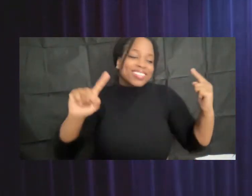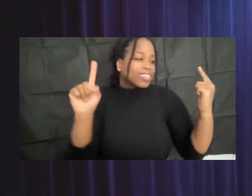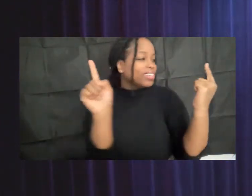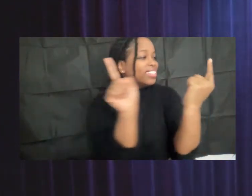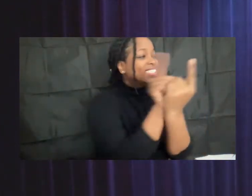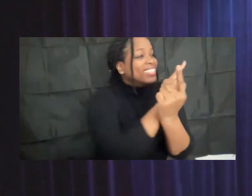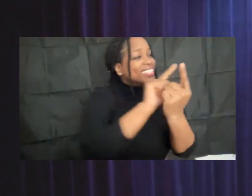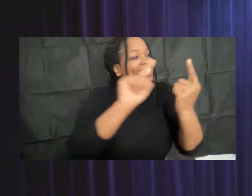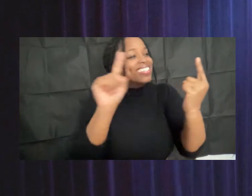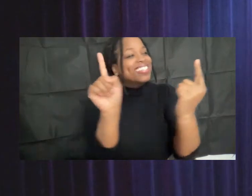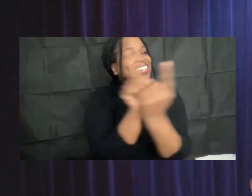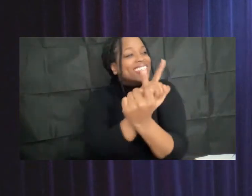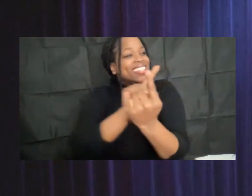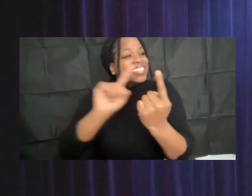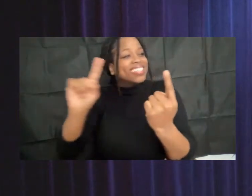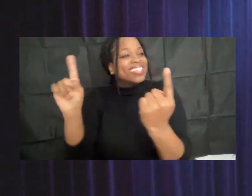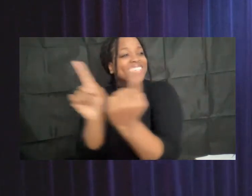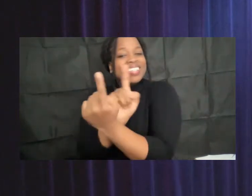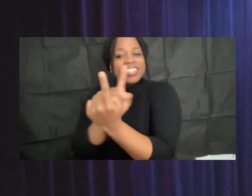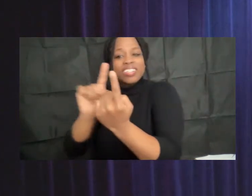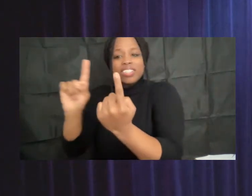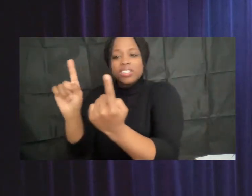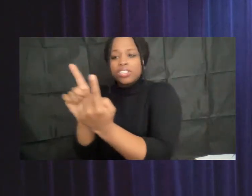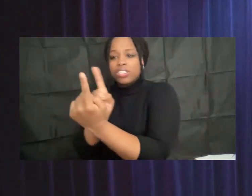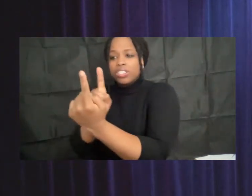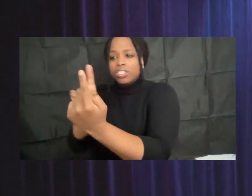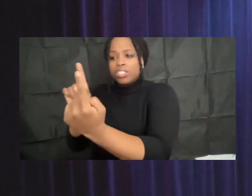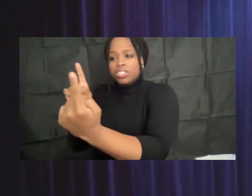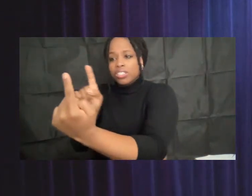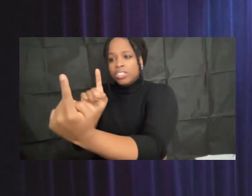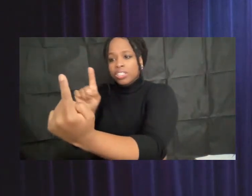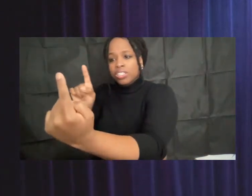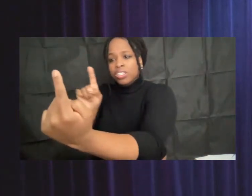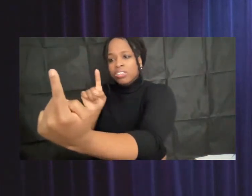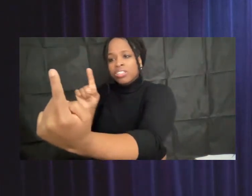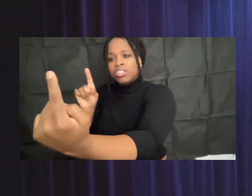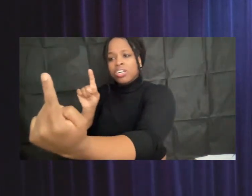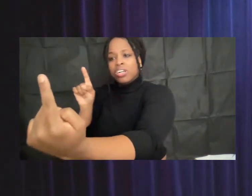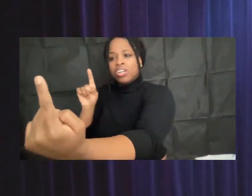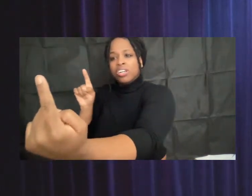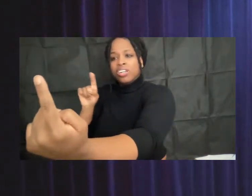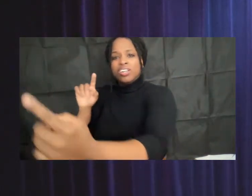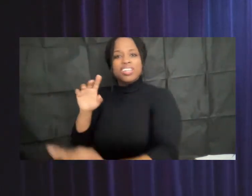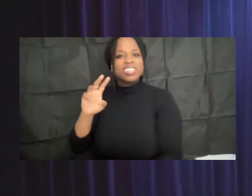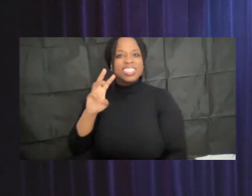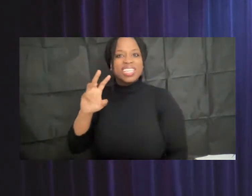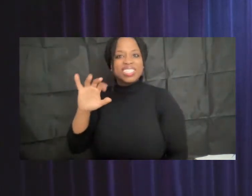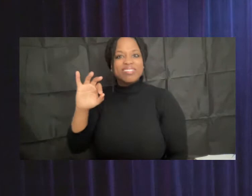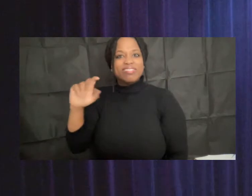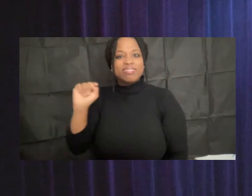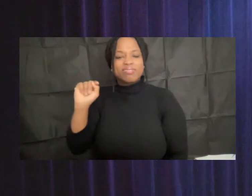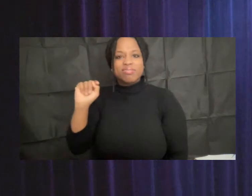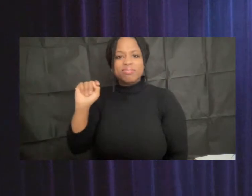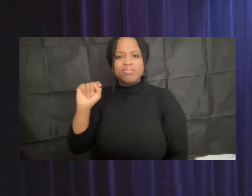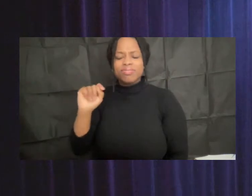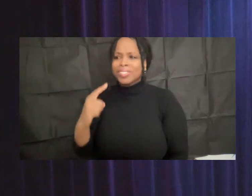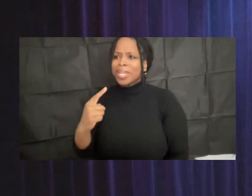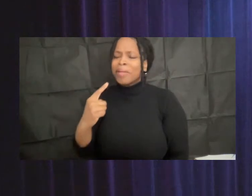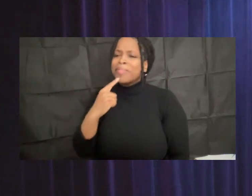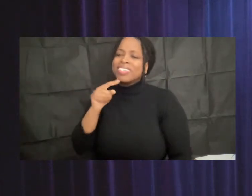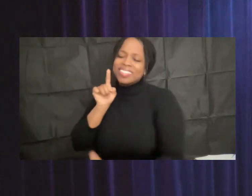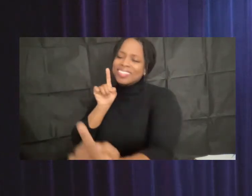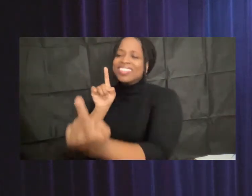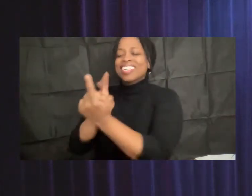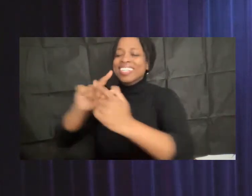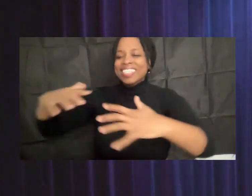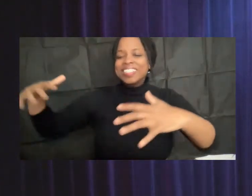distance. I'm a hugger. I miss giving hugs. I miss giving hugs. While even my